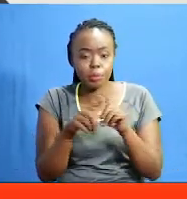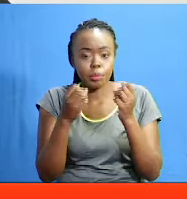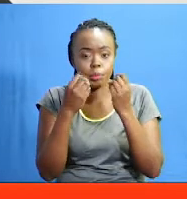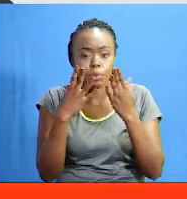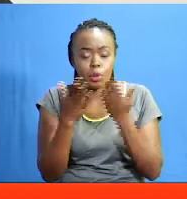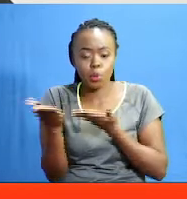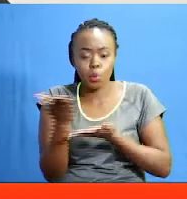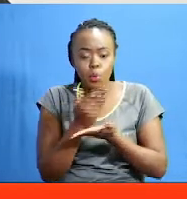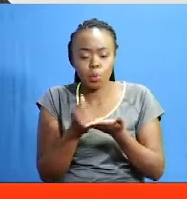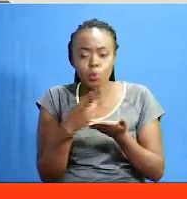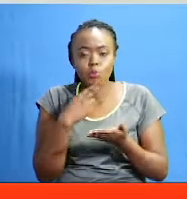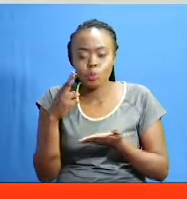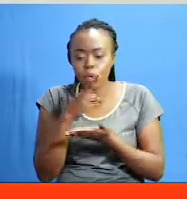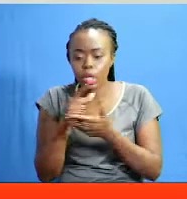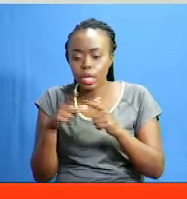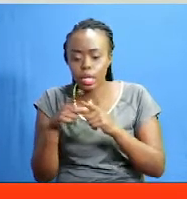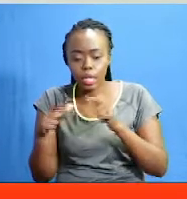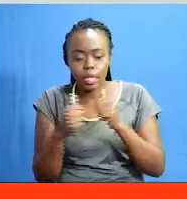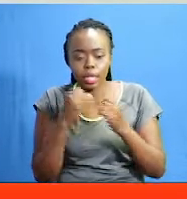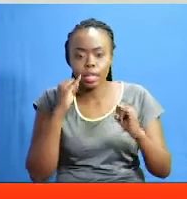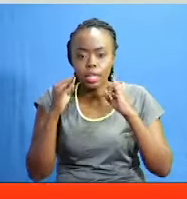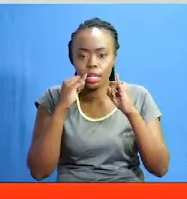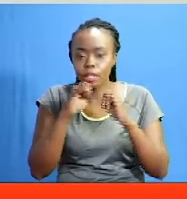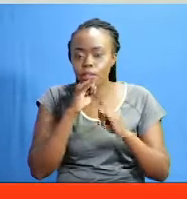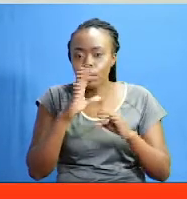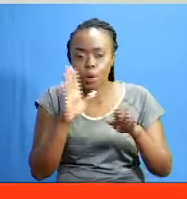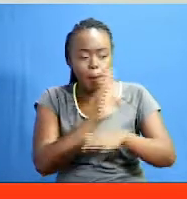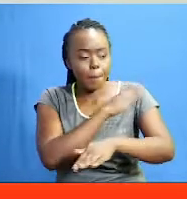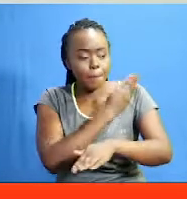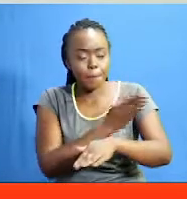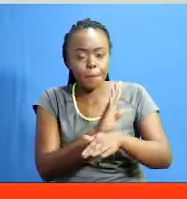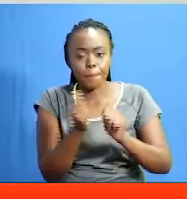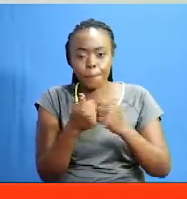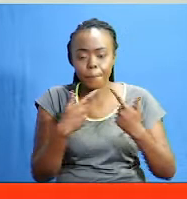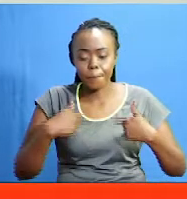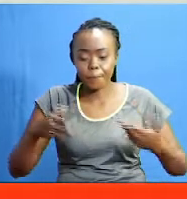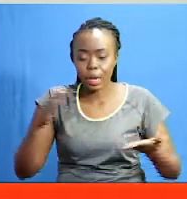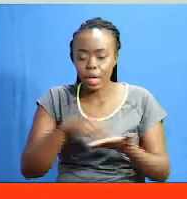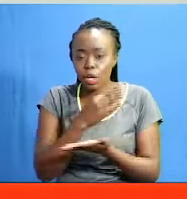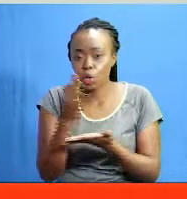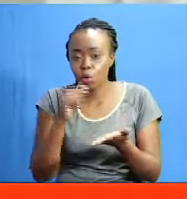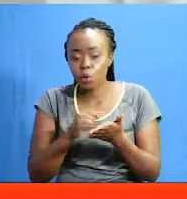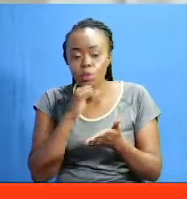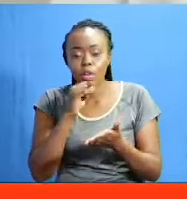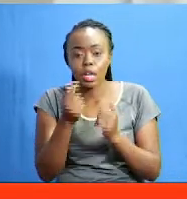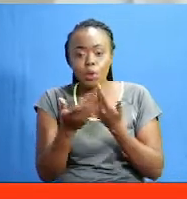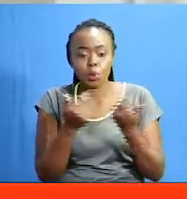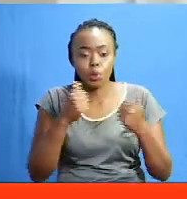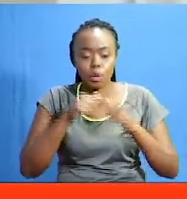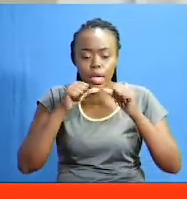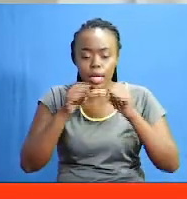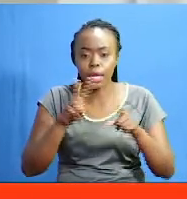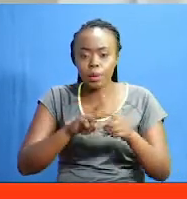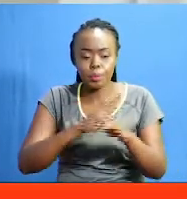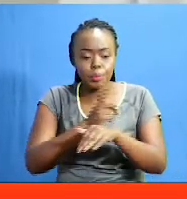most of the population lie in rural areas. So information is power, and data collection as come of age is a valuable